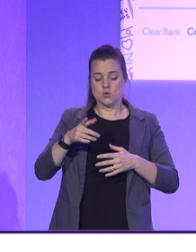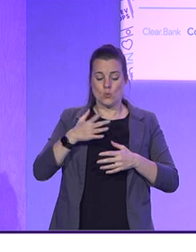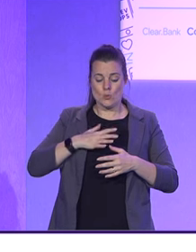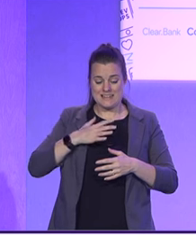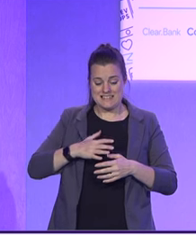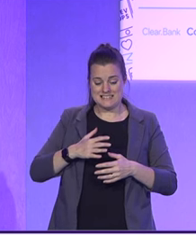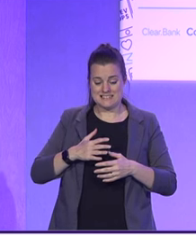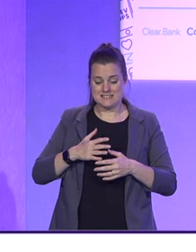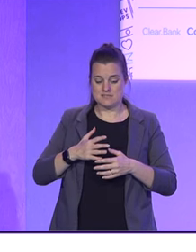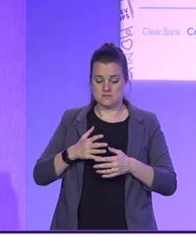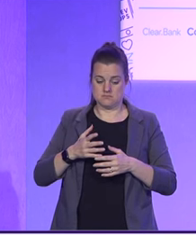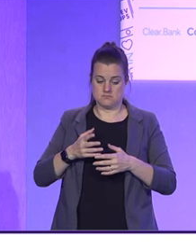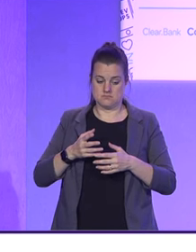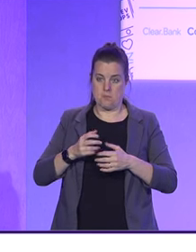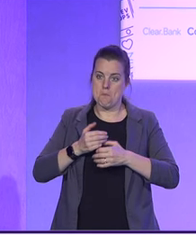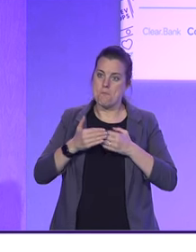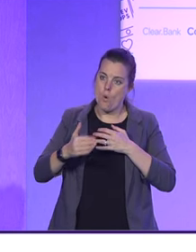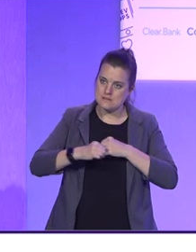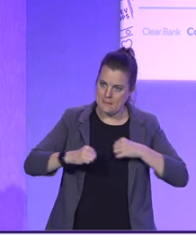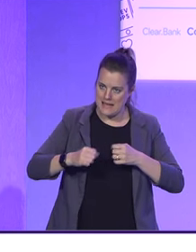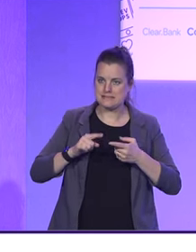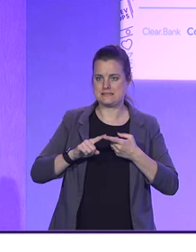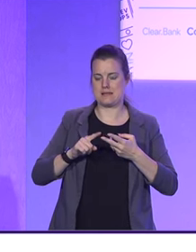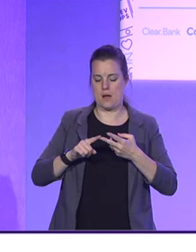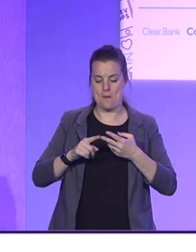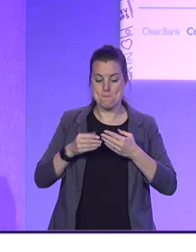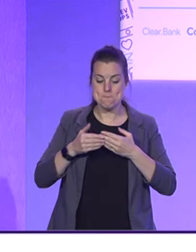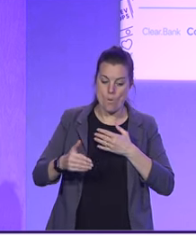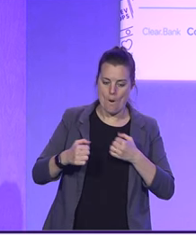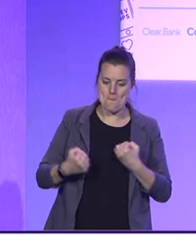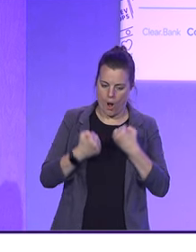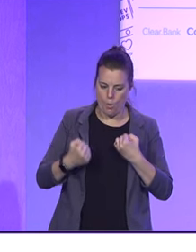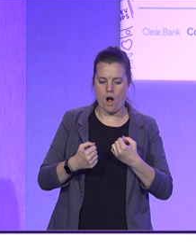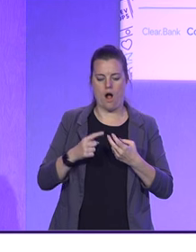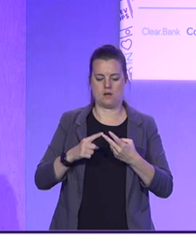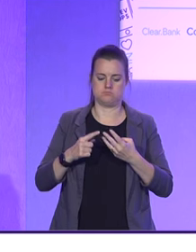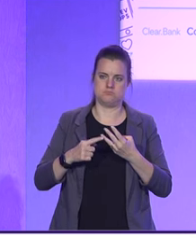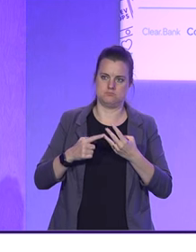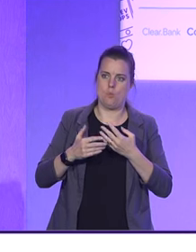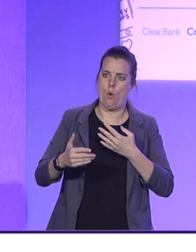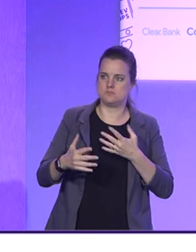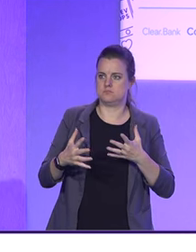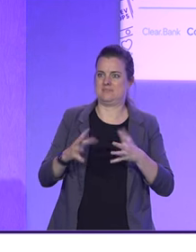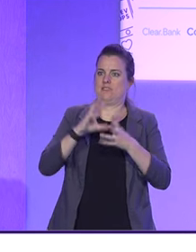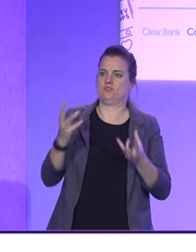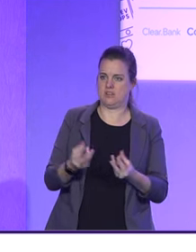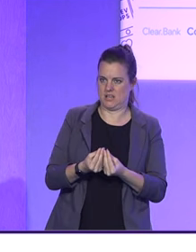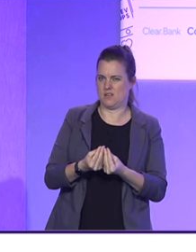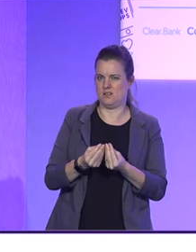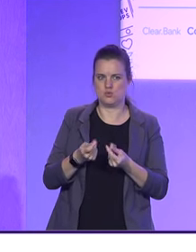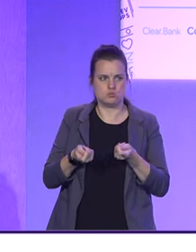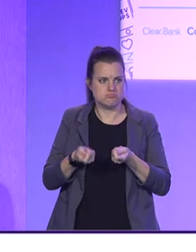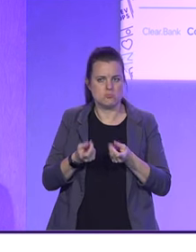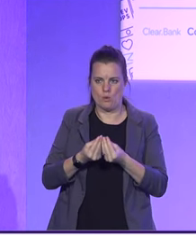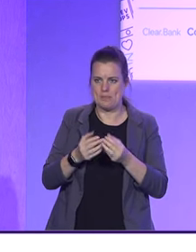need more space, we need more power in general, okay? So basically, we need the cloud, okay? And basically, the cloud providers is the